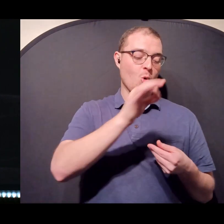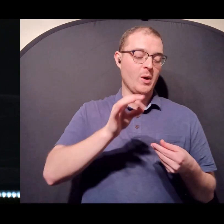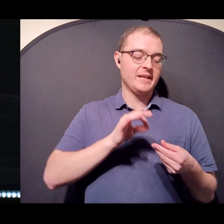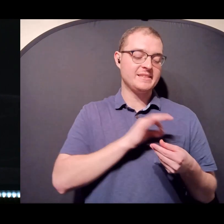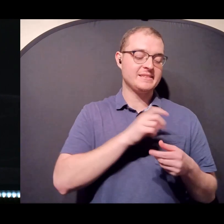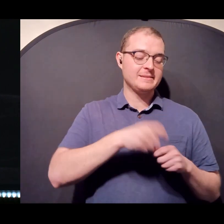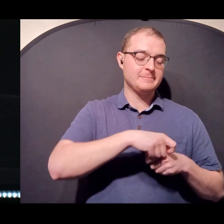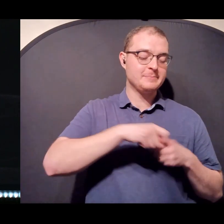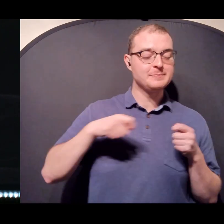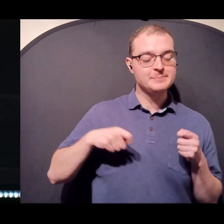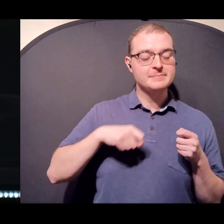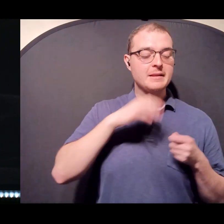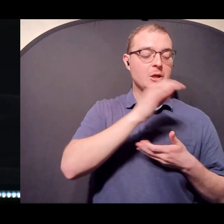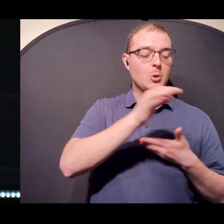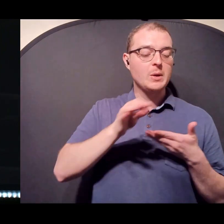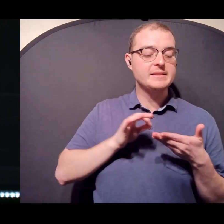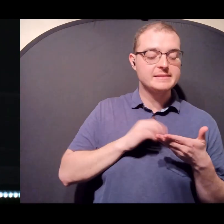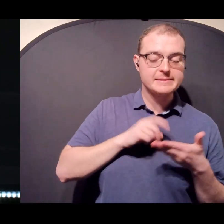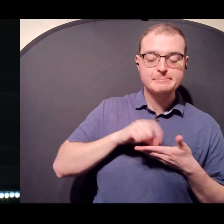coin purse. Oh, Lord.